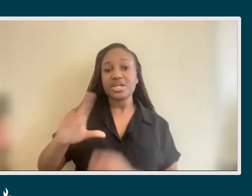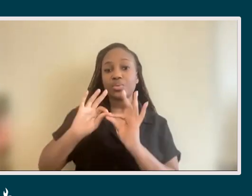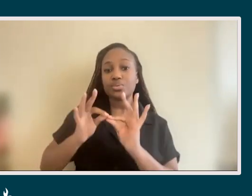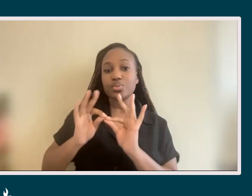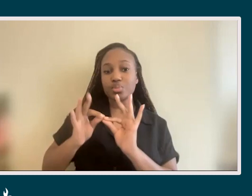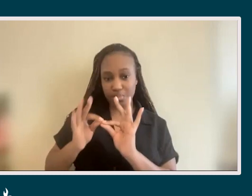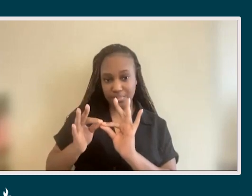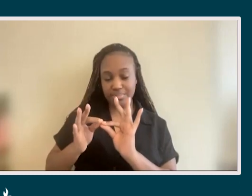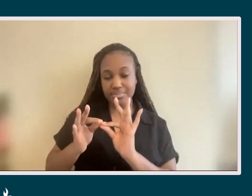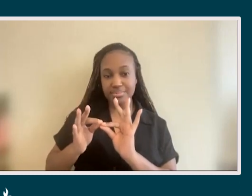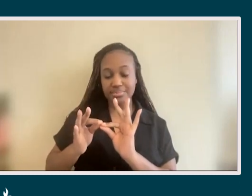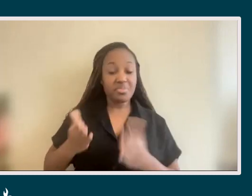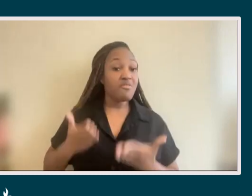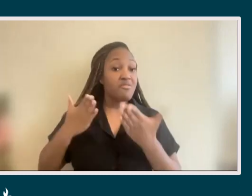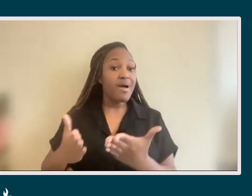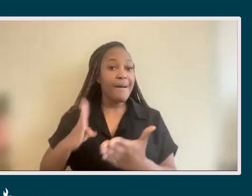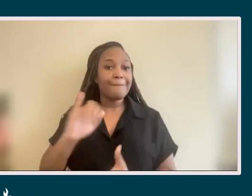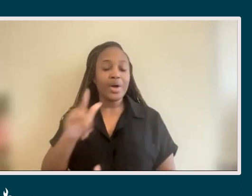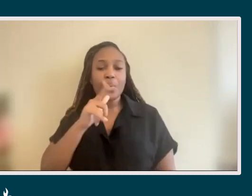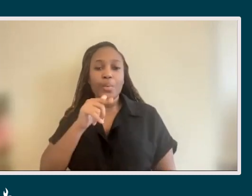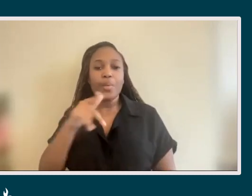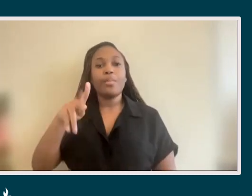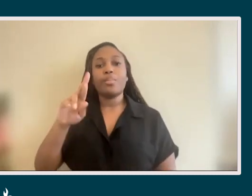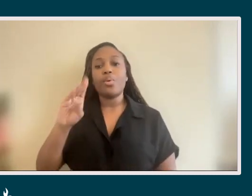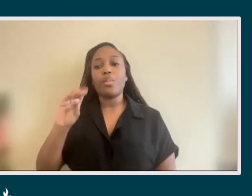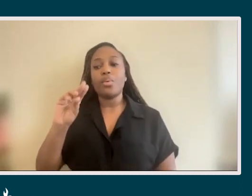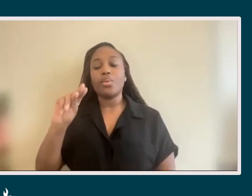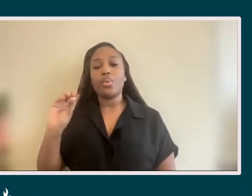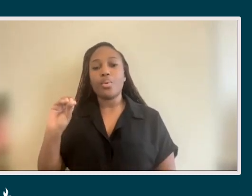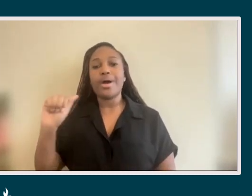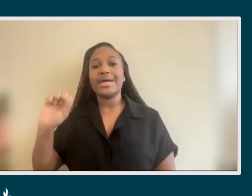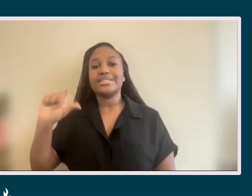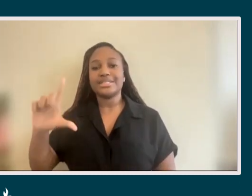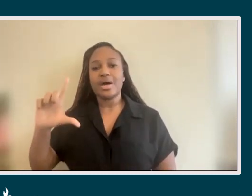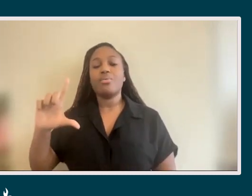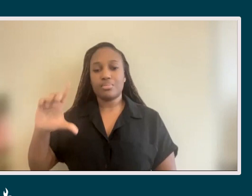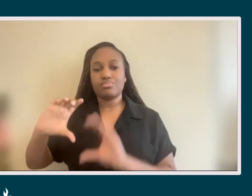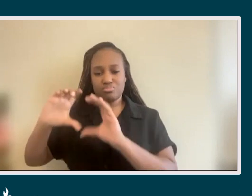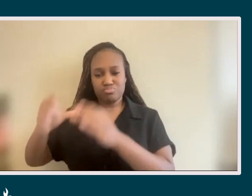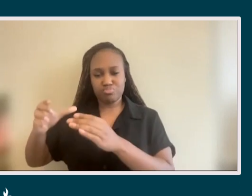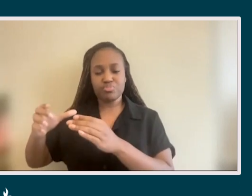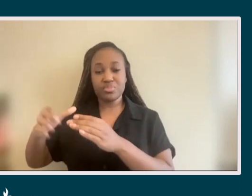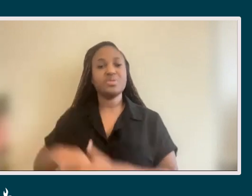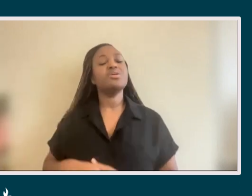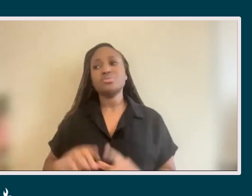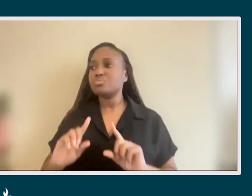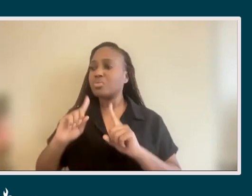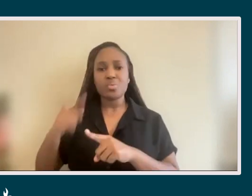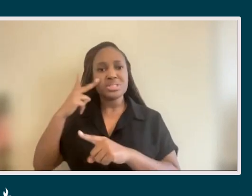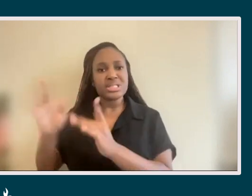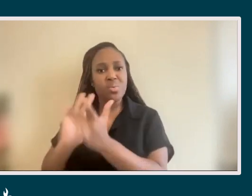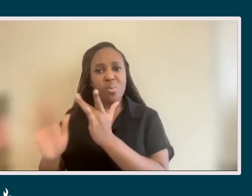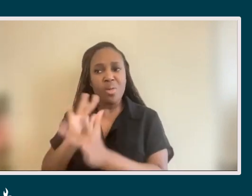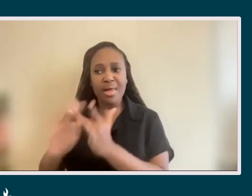interpretation provided by Pro Bono. We really encourage you to check them out online. And if you are looking to increase